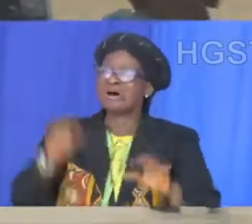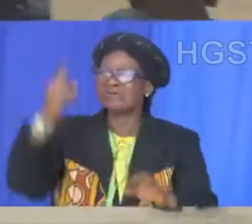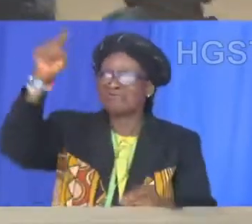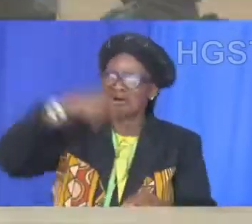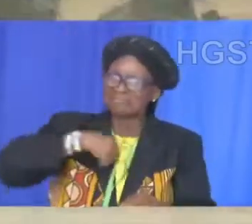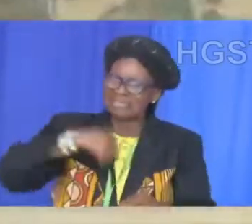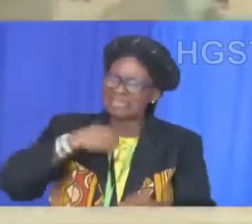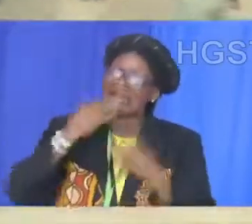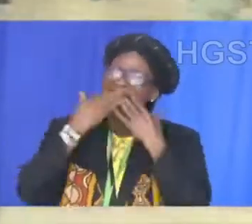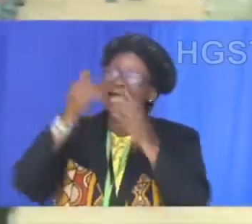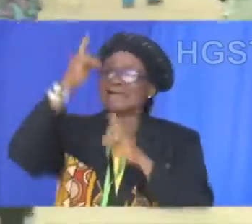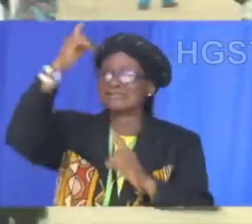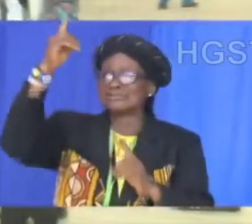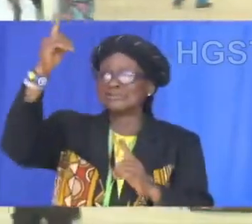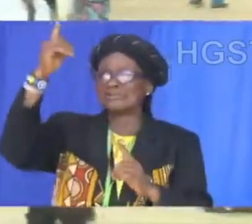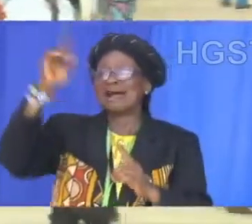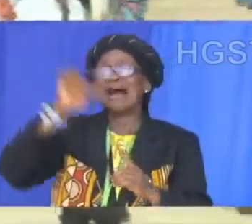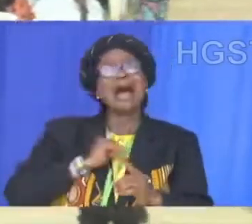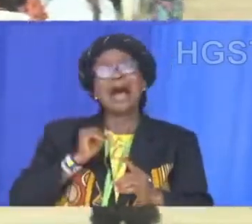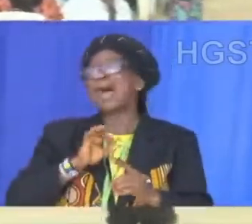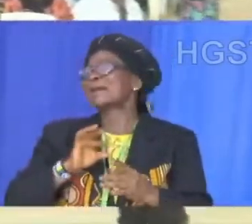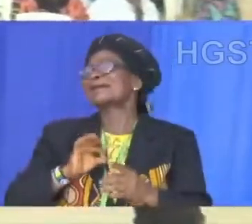Thank you.